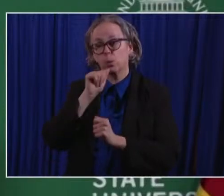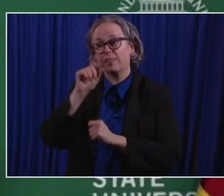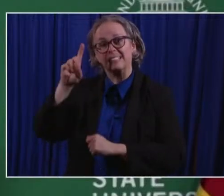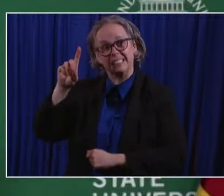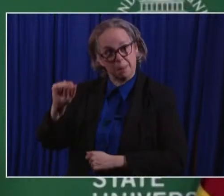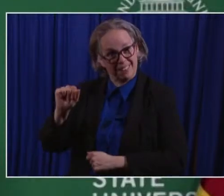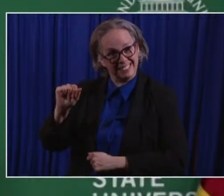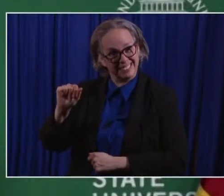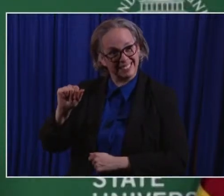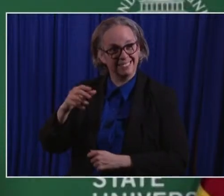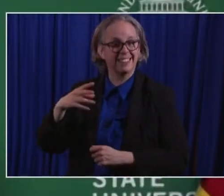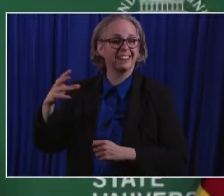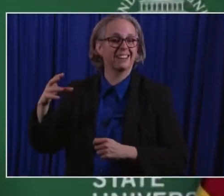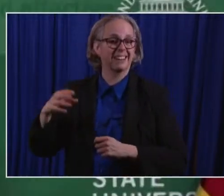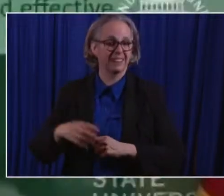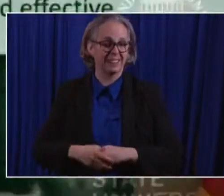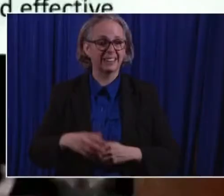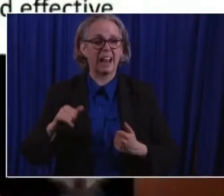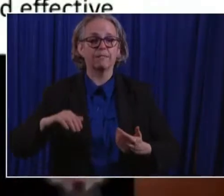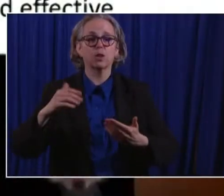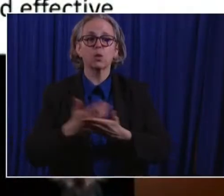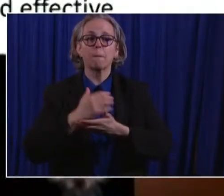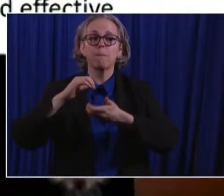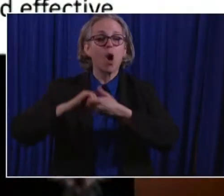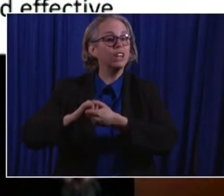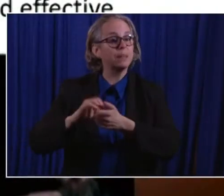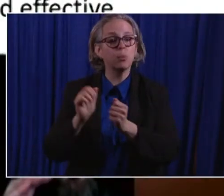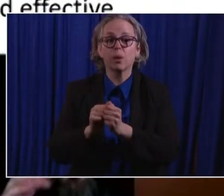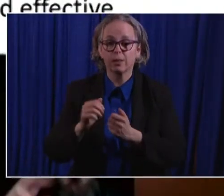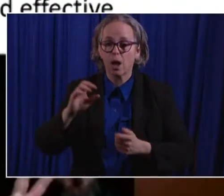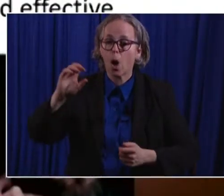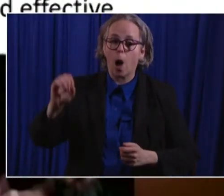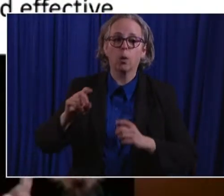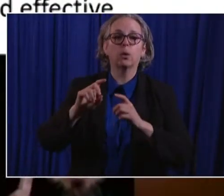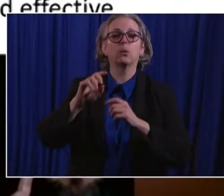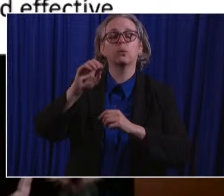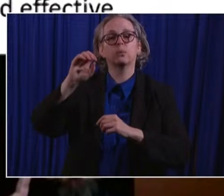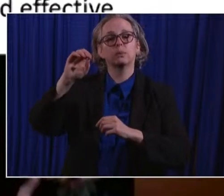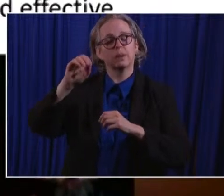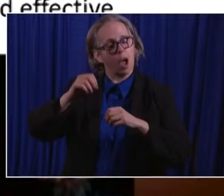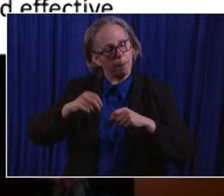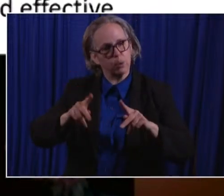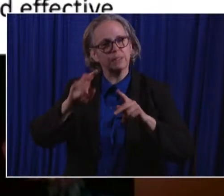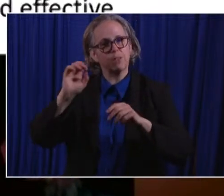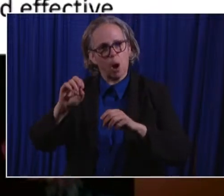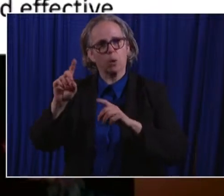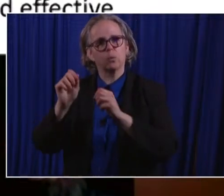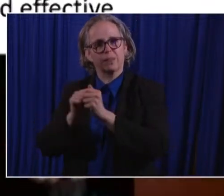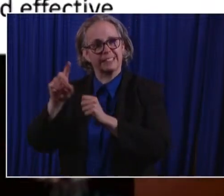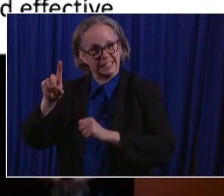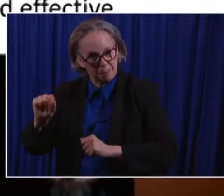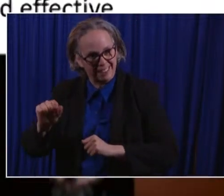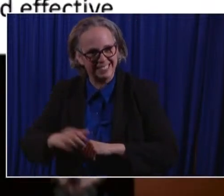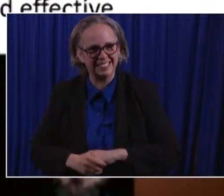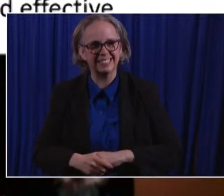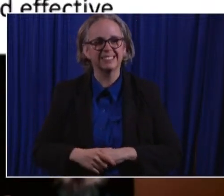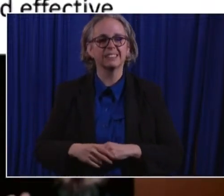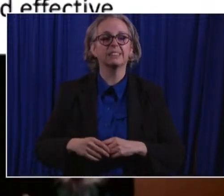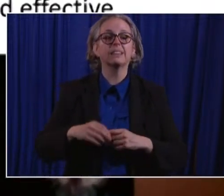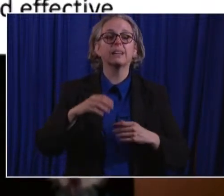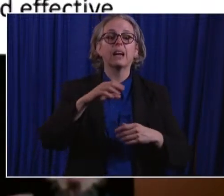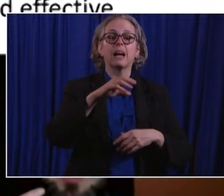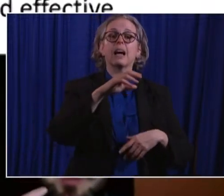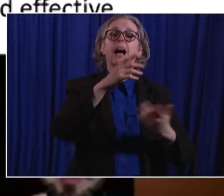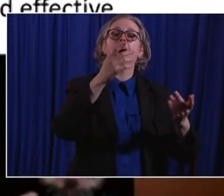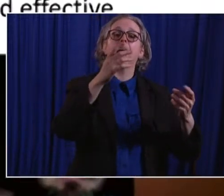with opportunities for Ohioans with disabilities and community centers for the deaf across Ohio. The community centers